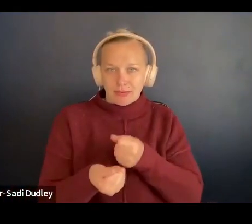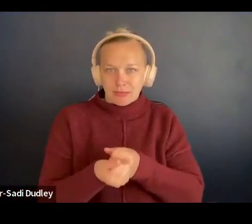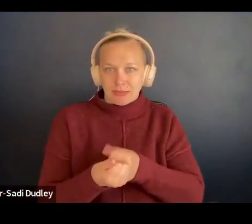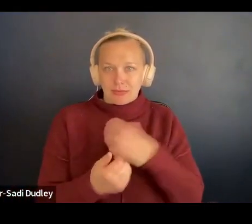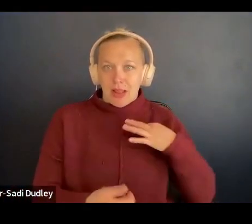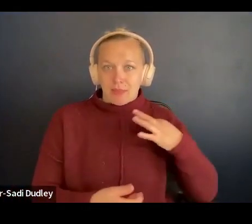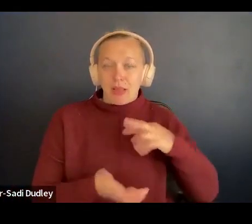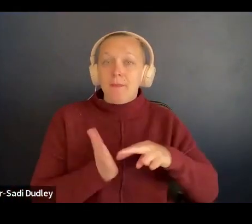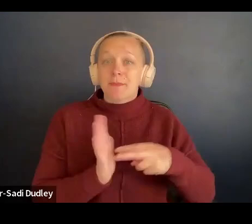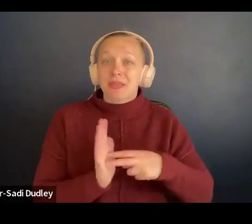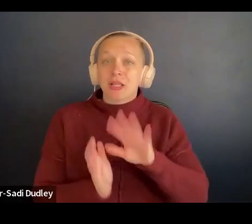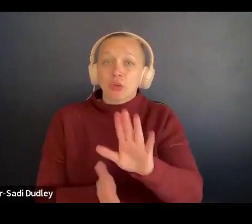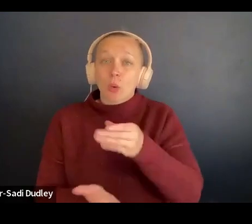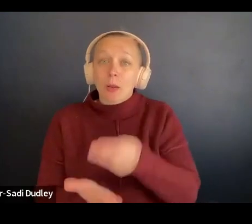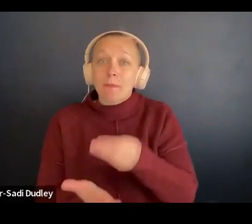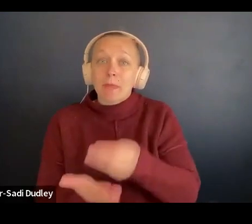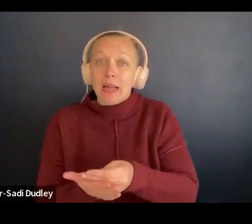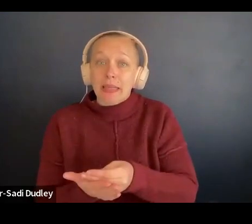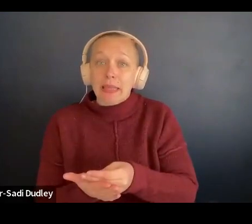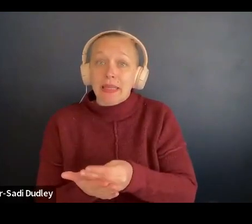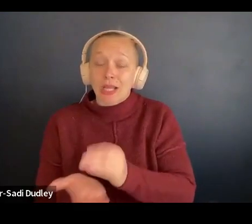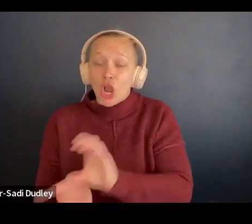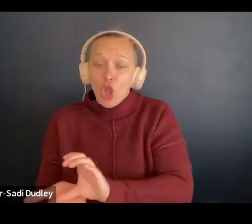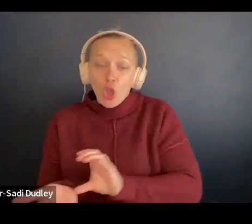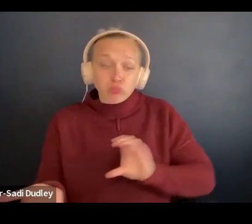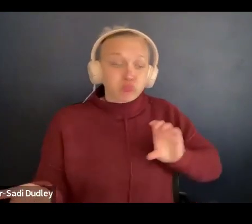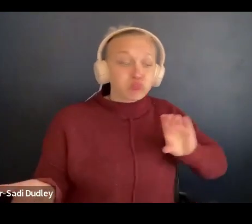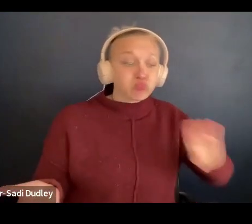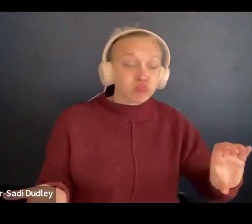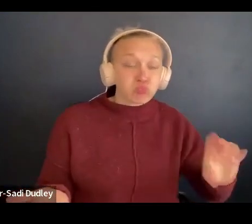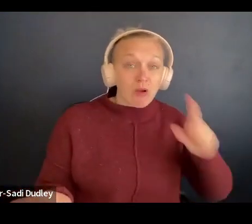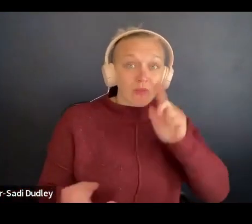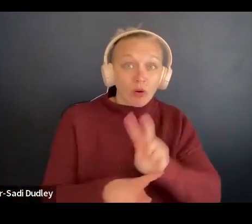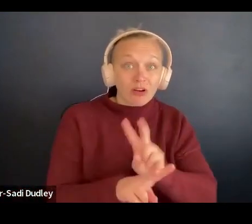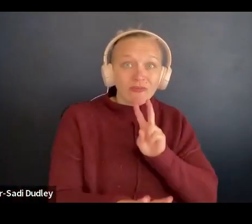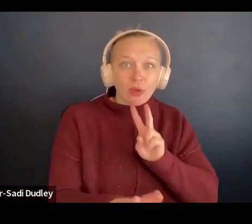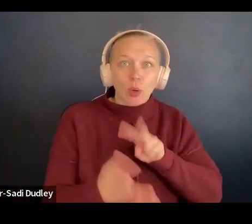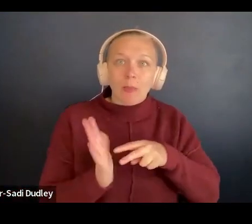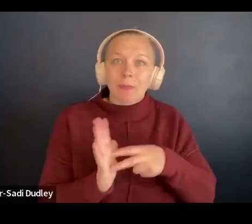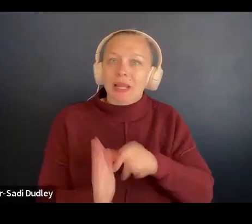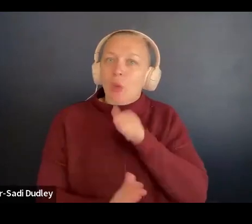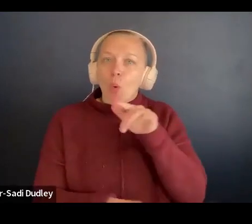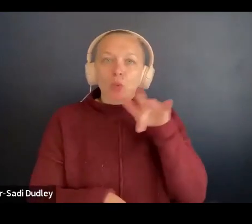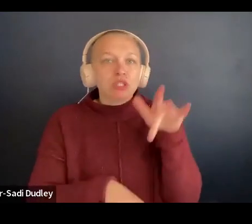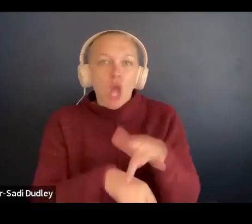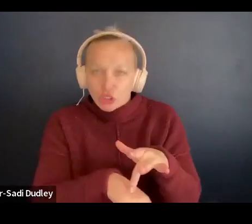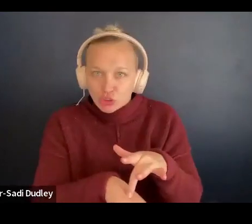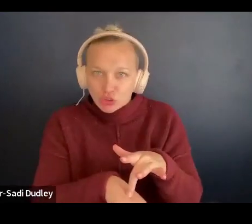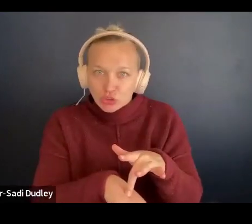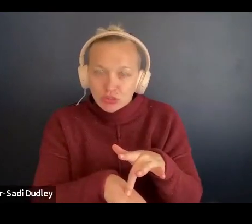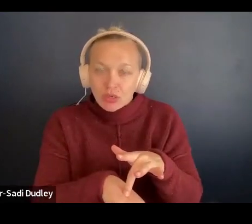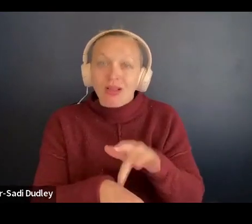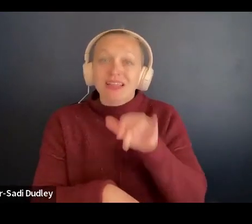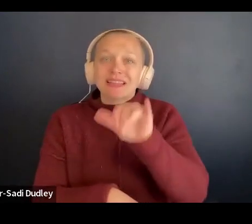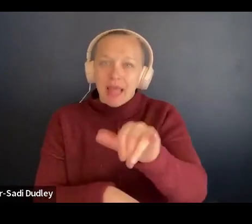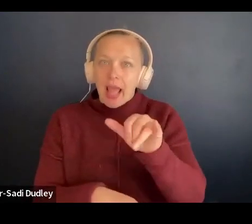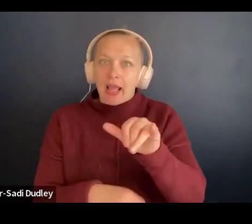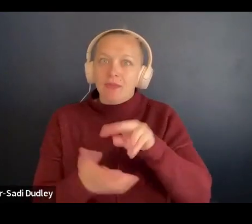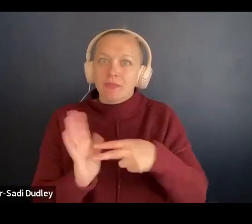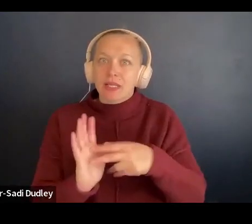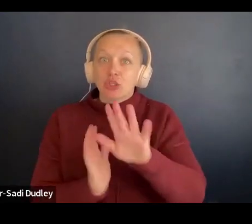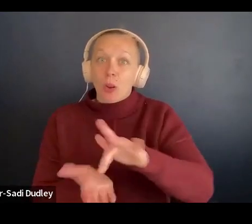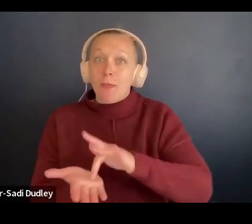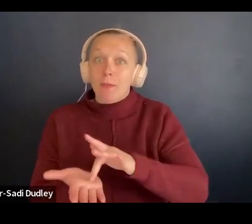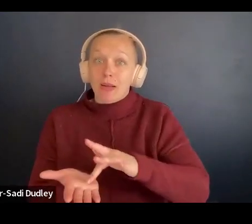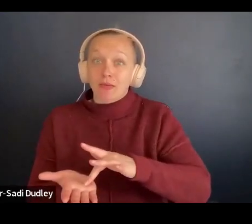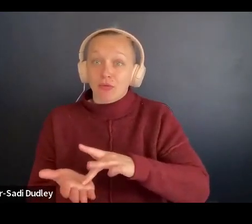putting money aside in a lump sum for your funeral is a really good idea when you're applying for medical assistance, because you